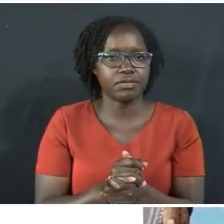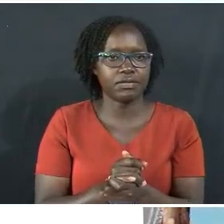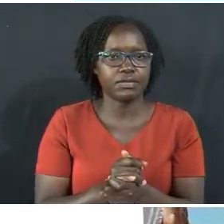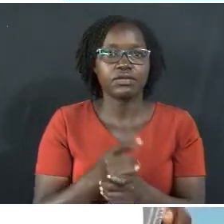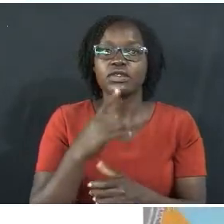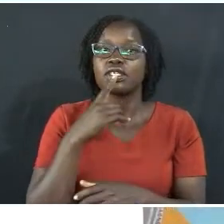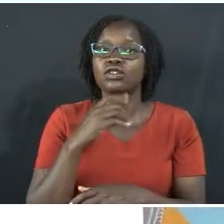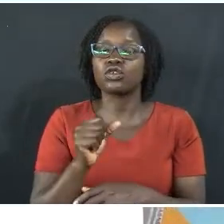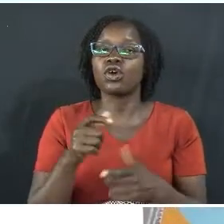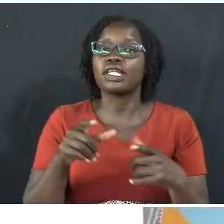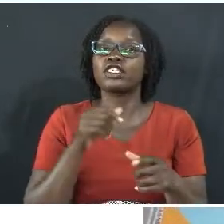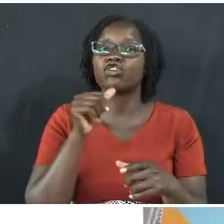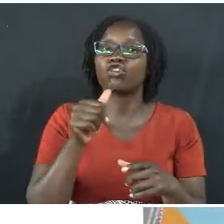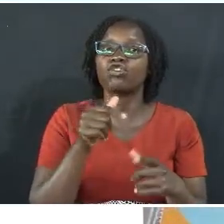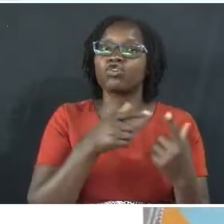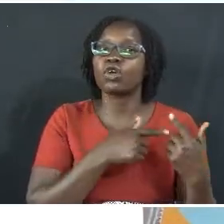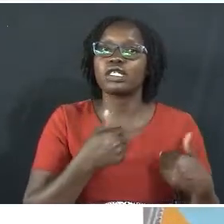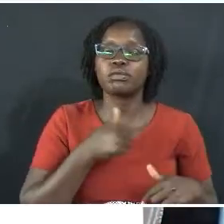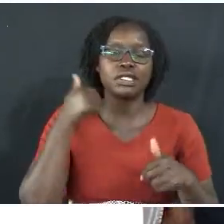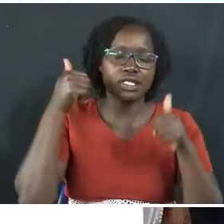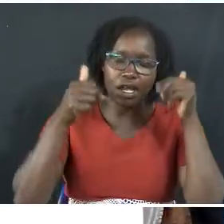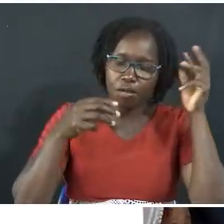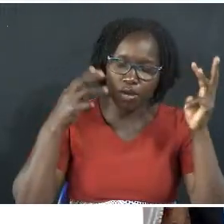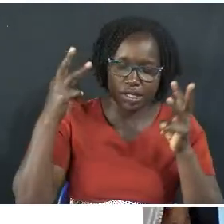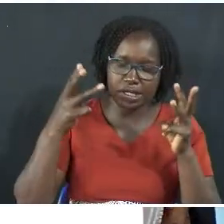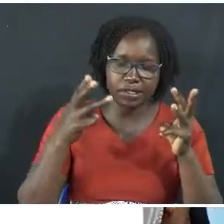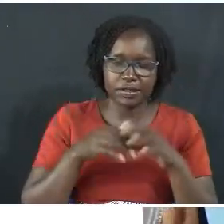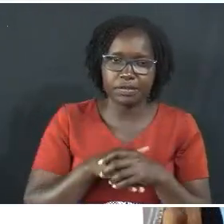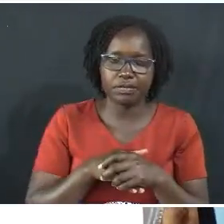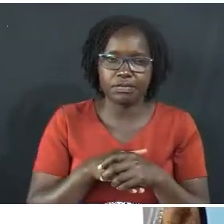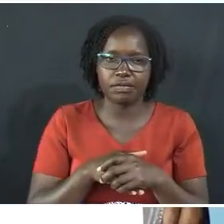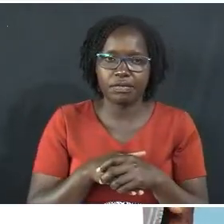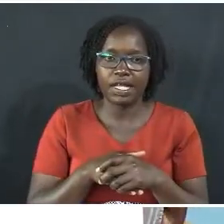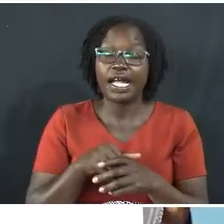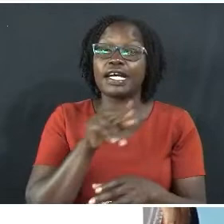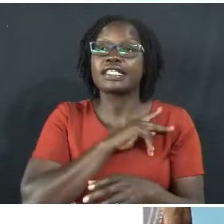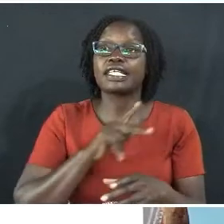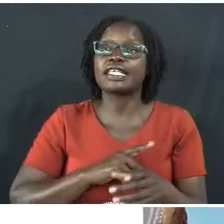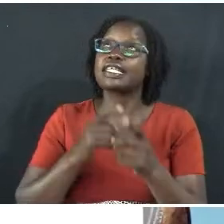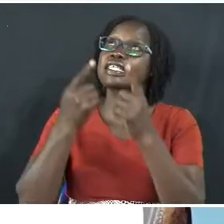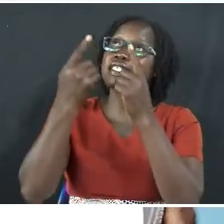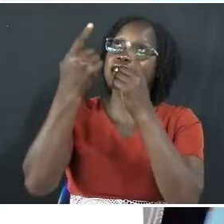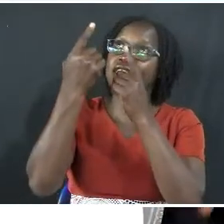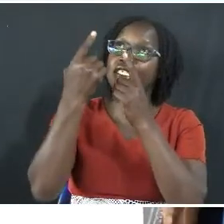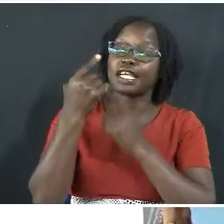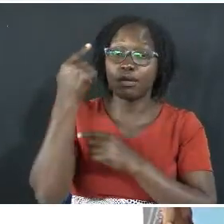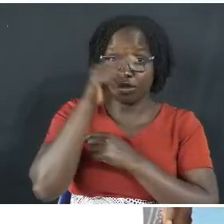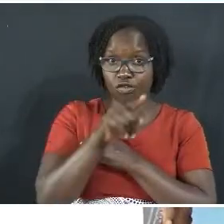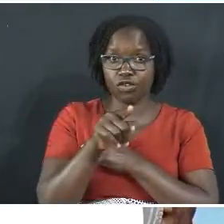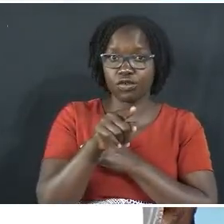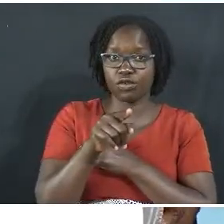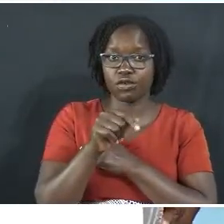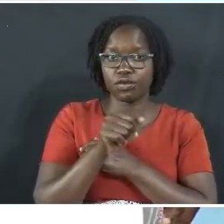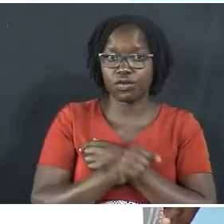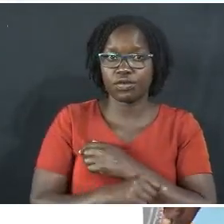And so let not your heart be troubled. The King is coming for you.